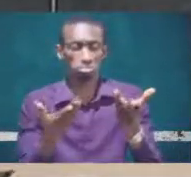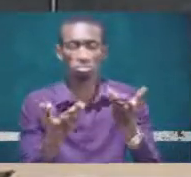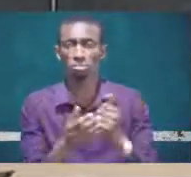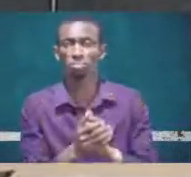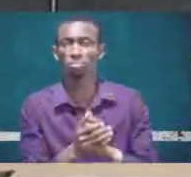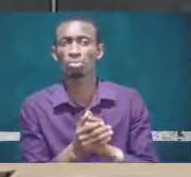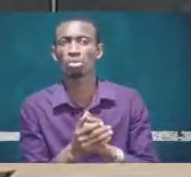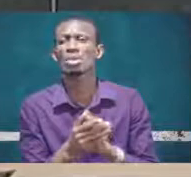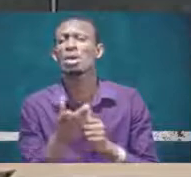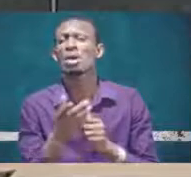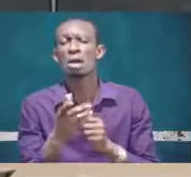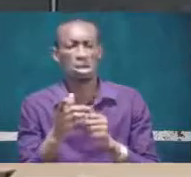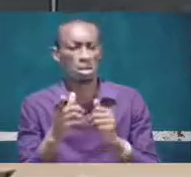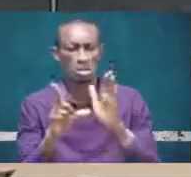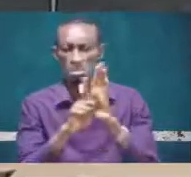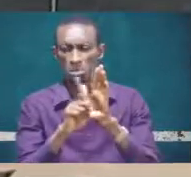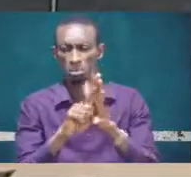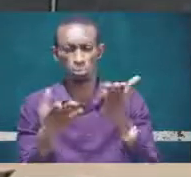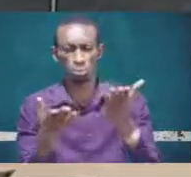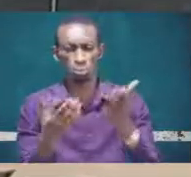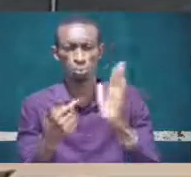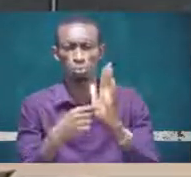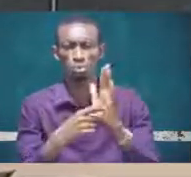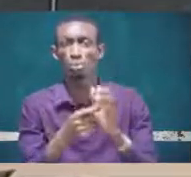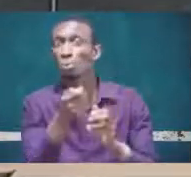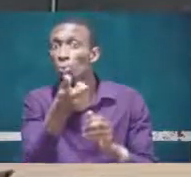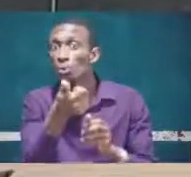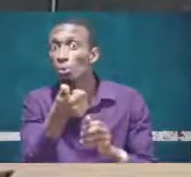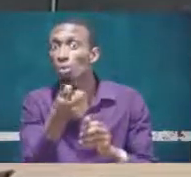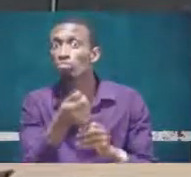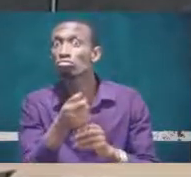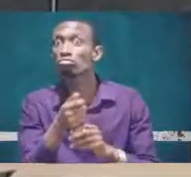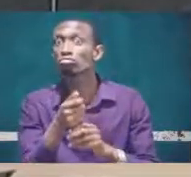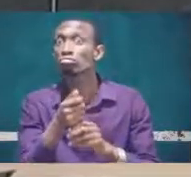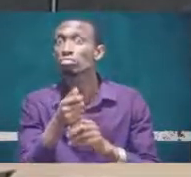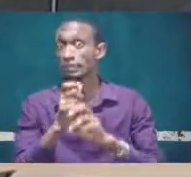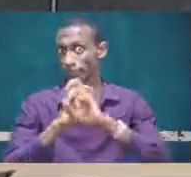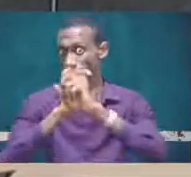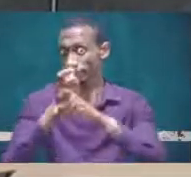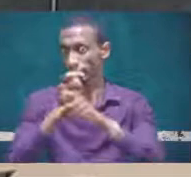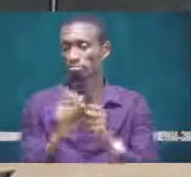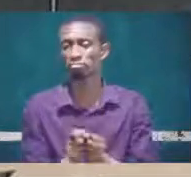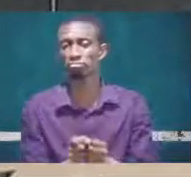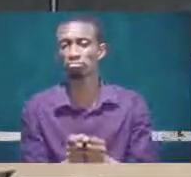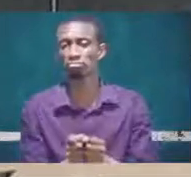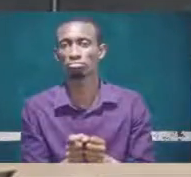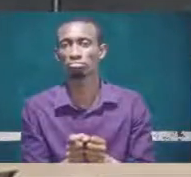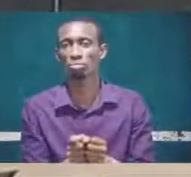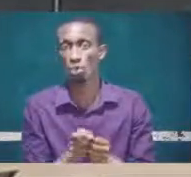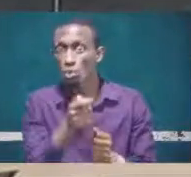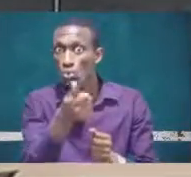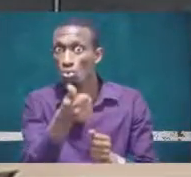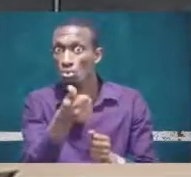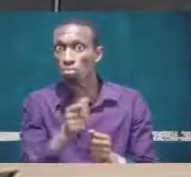And what could be those obligations? Like payment of debts, payment of taxes, to to meet financial